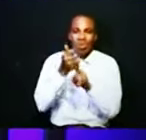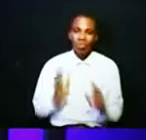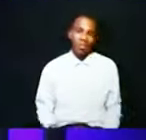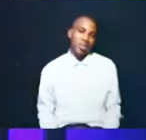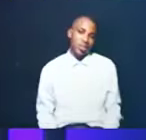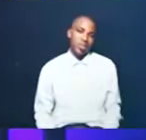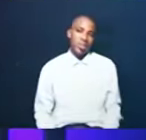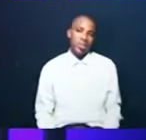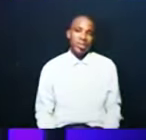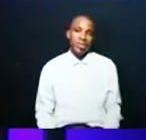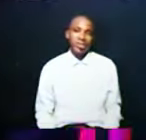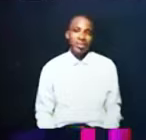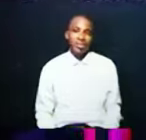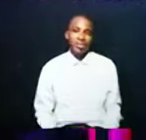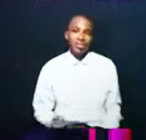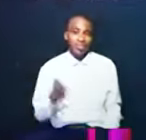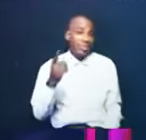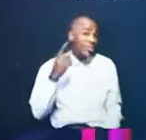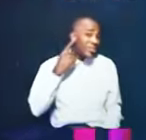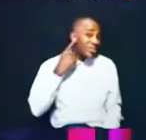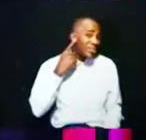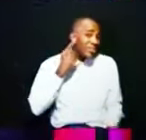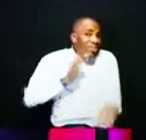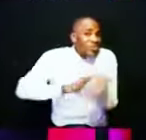good, I brought food, dear.